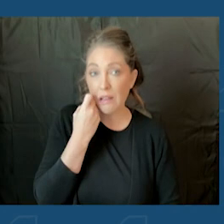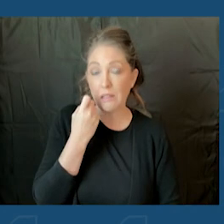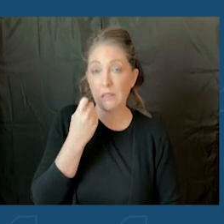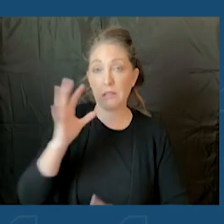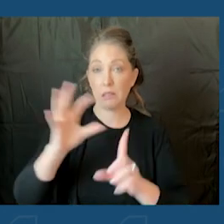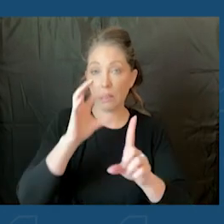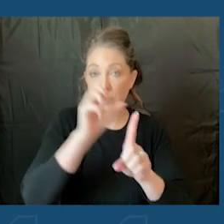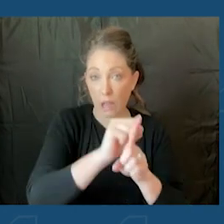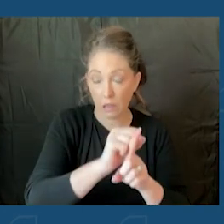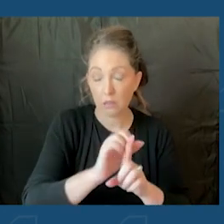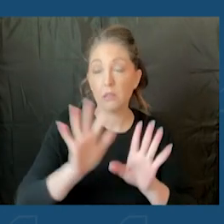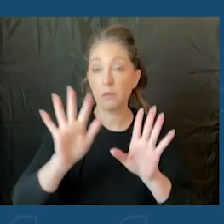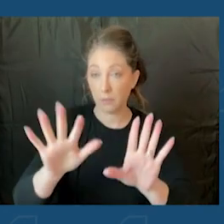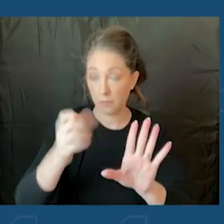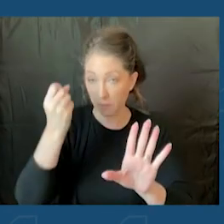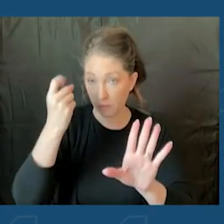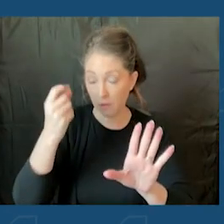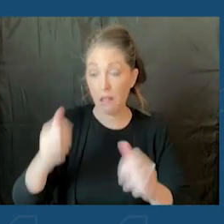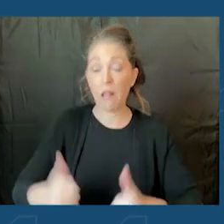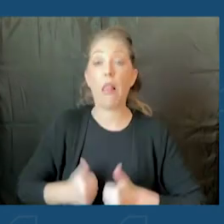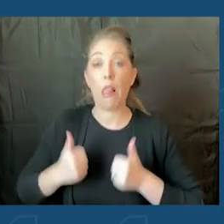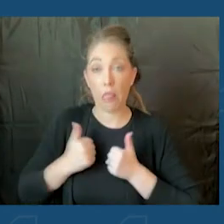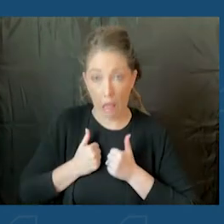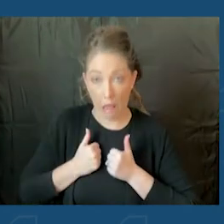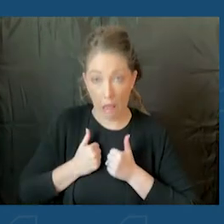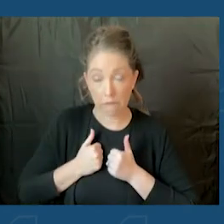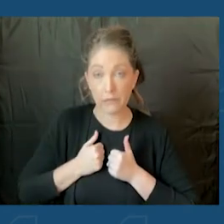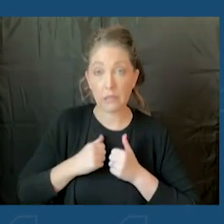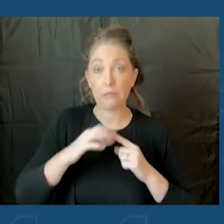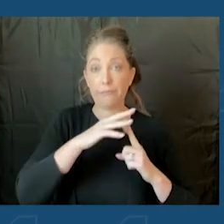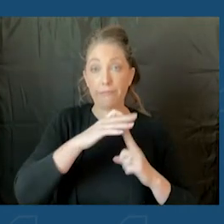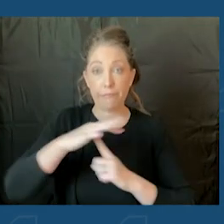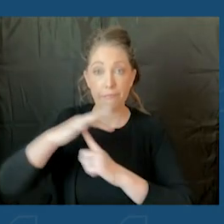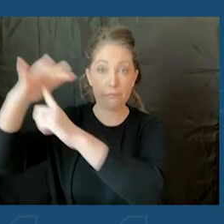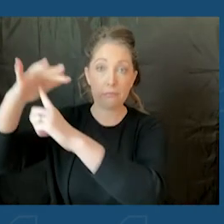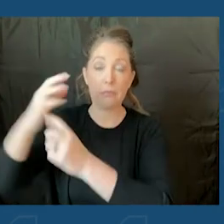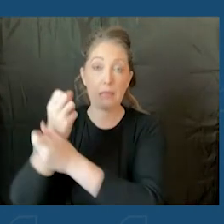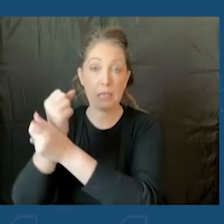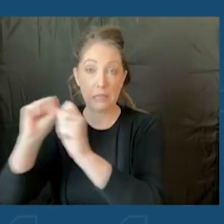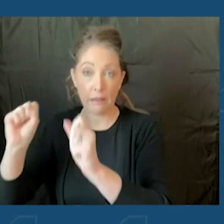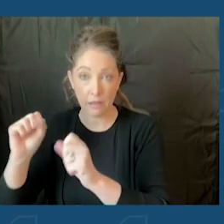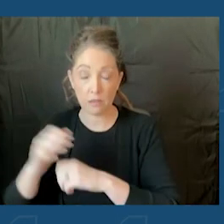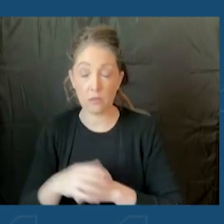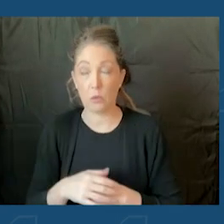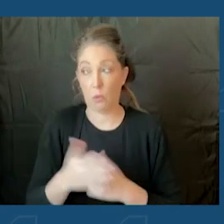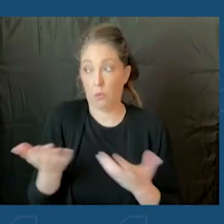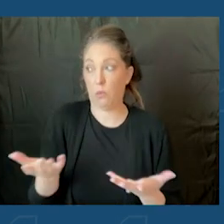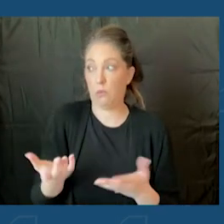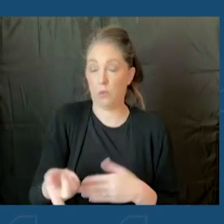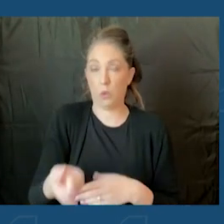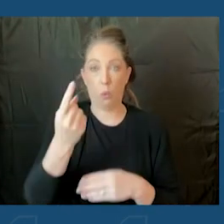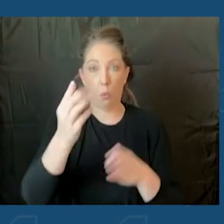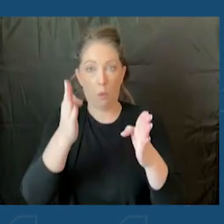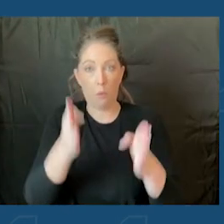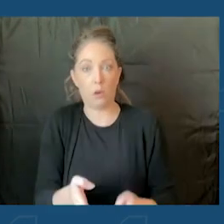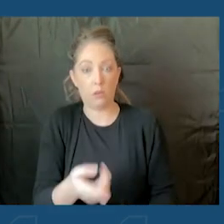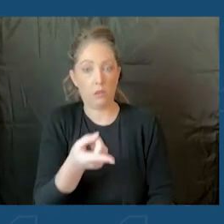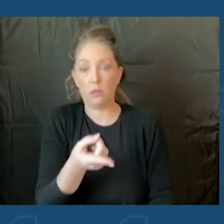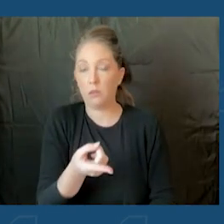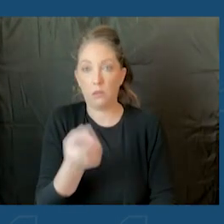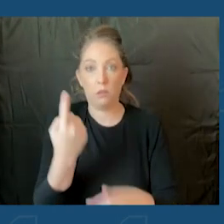He has been transported, airlifted to safety. But here's an individual who has spent